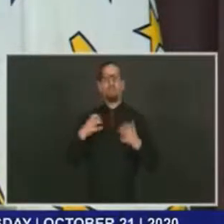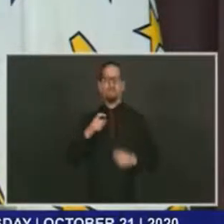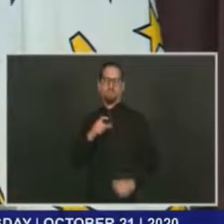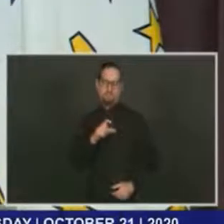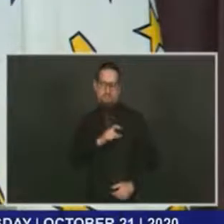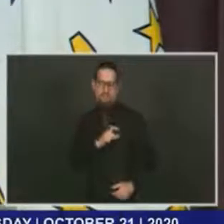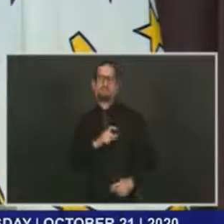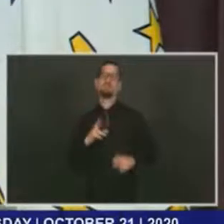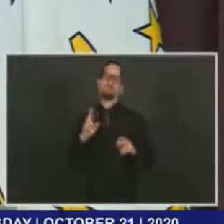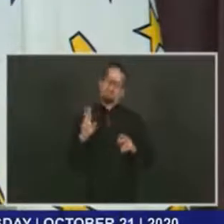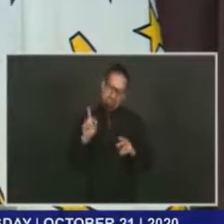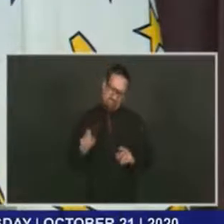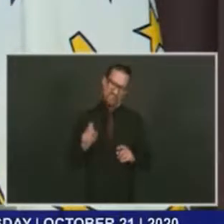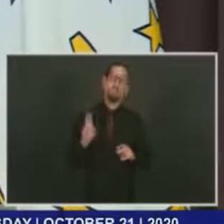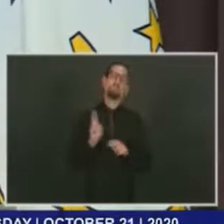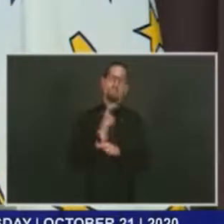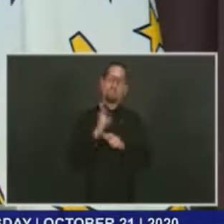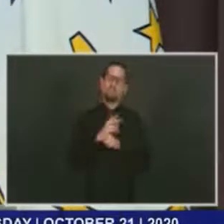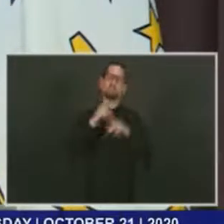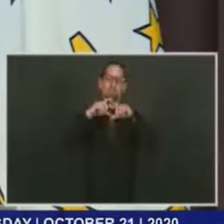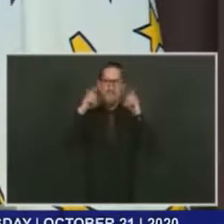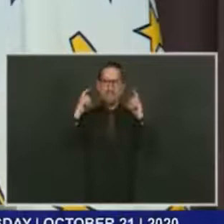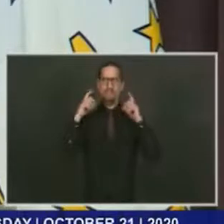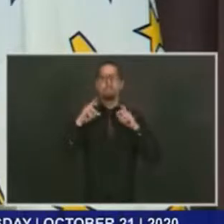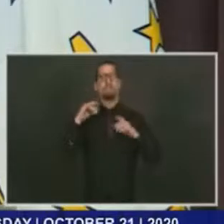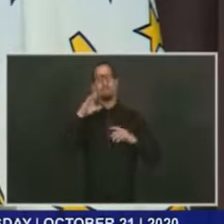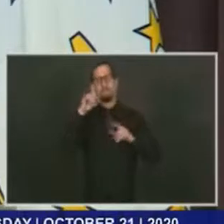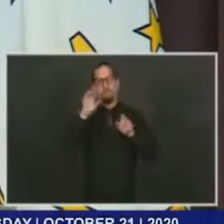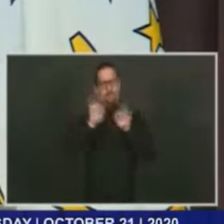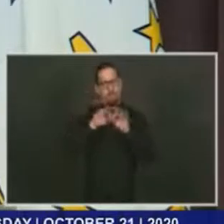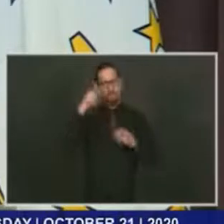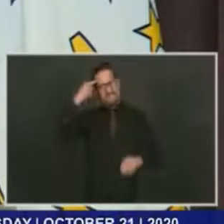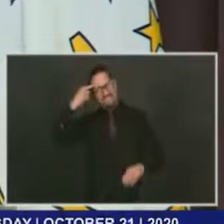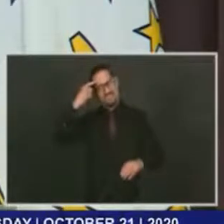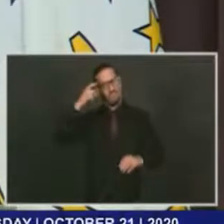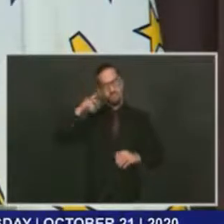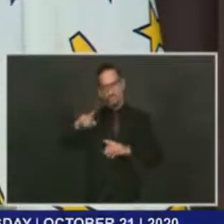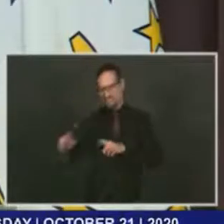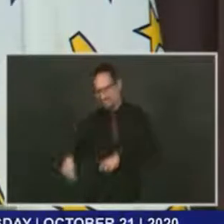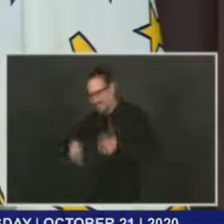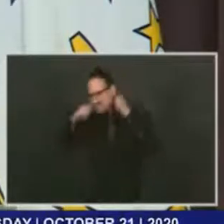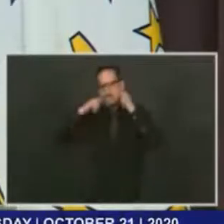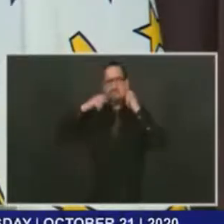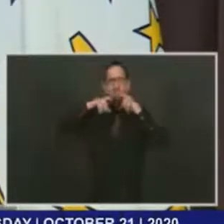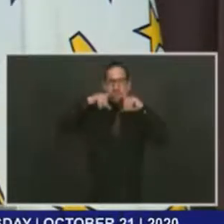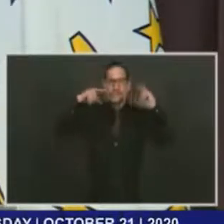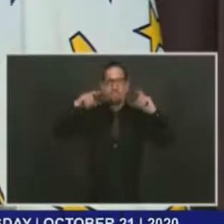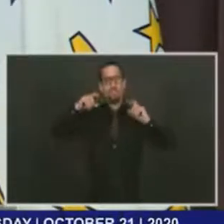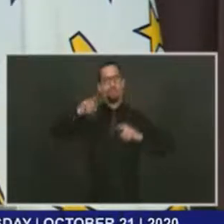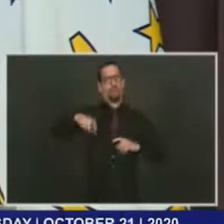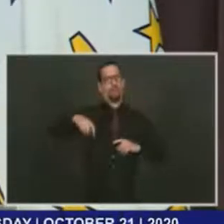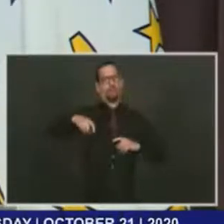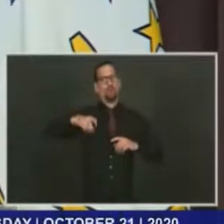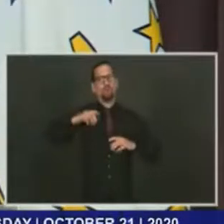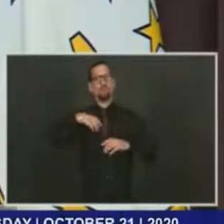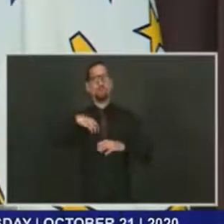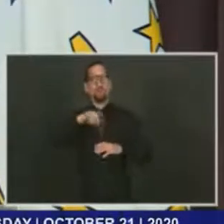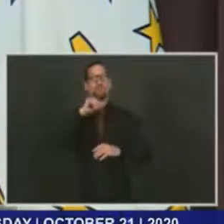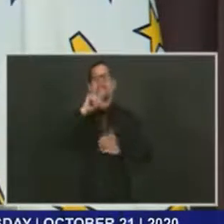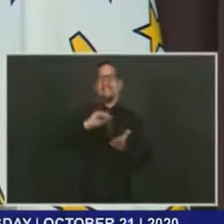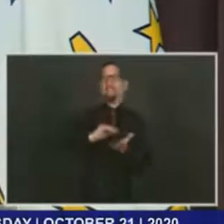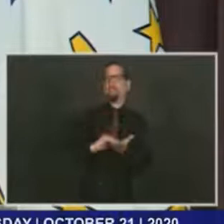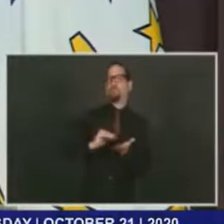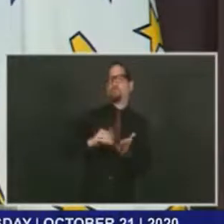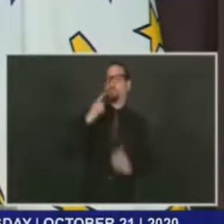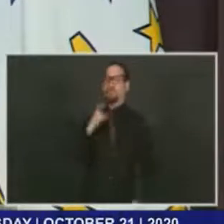forget it. It's not excusable, although of course I can understand it. If you're responding to the scene of a crime and your adrenaline's